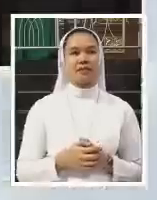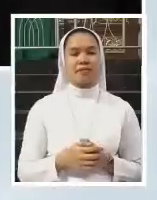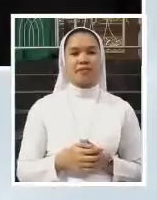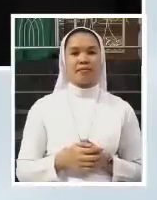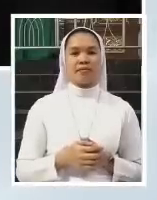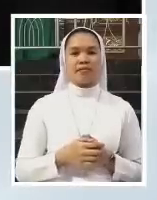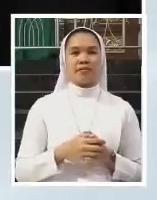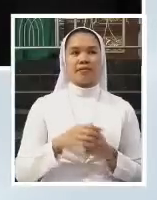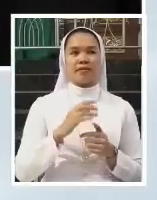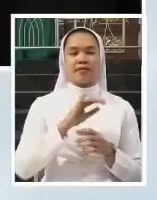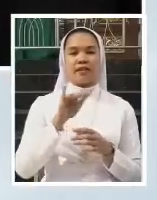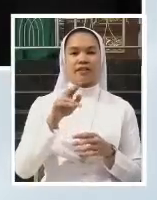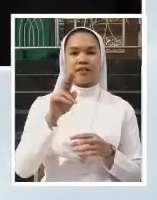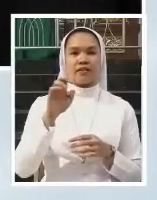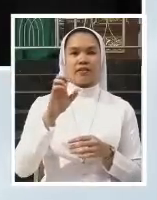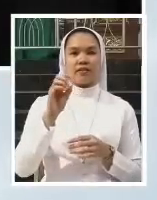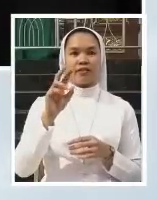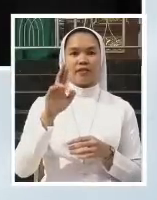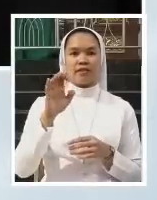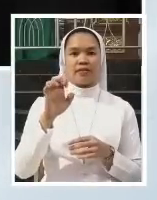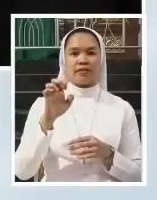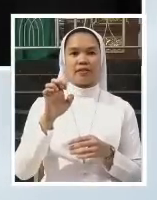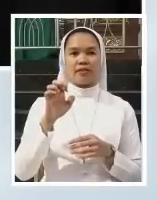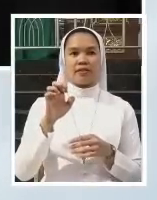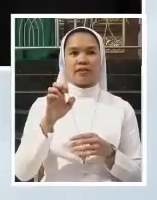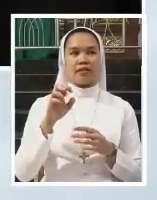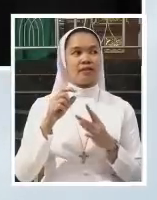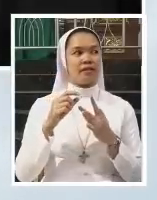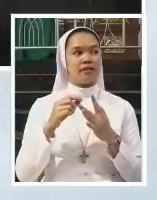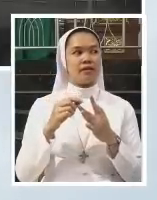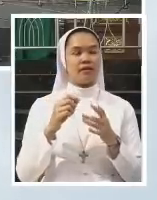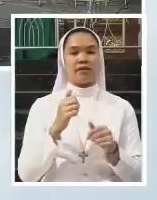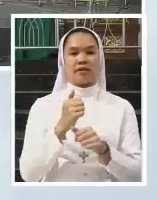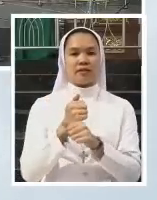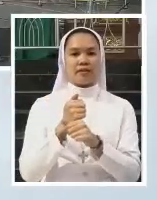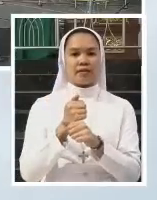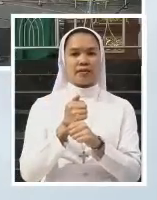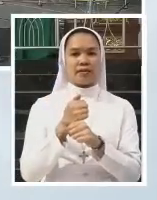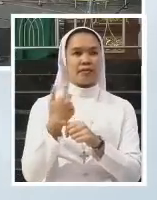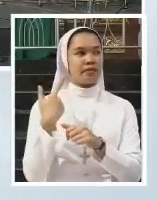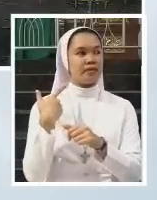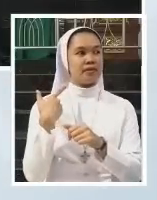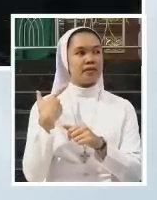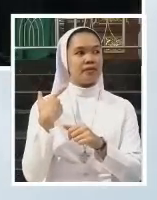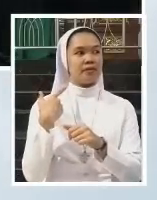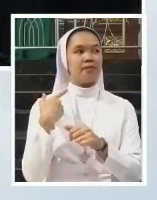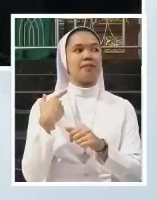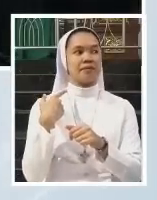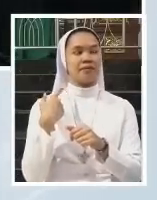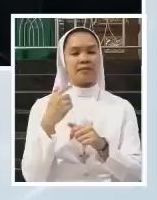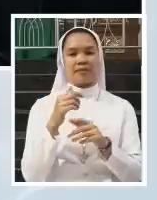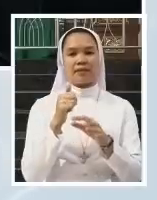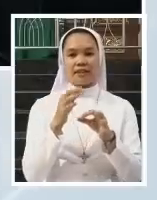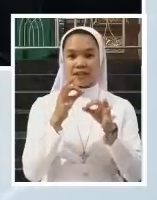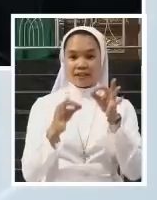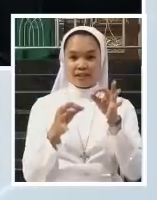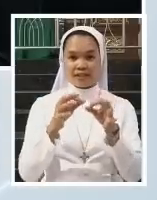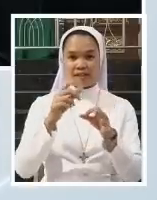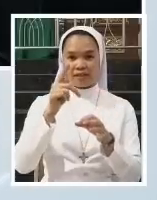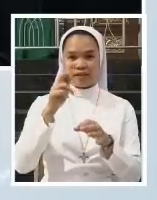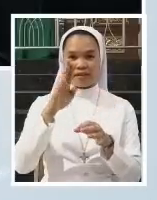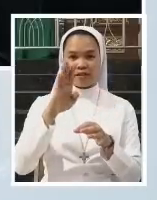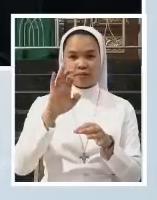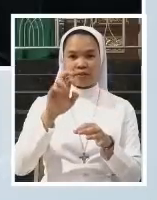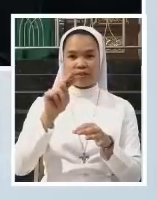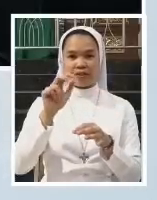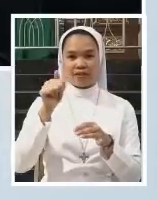Father John Oliva, Judicial Vicar of the Ecclesiastical Tribunal, with ordinary power